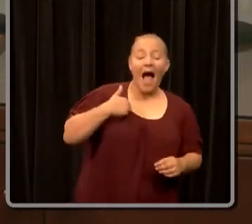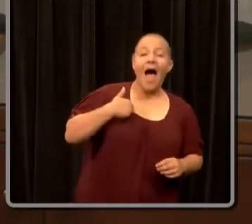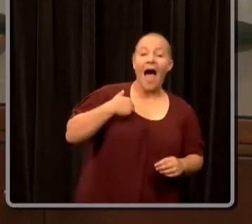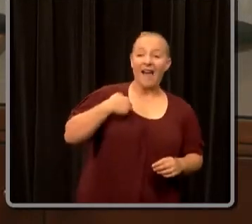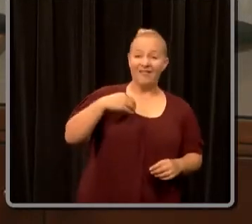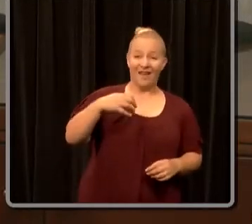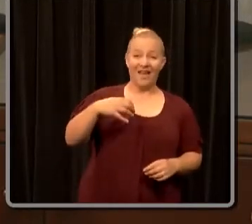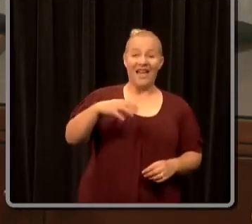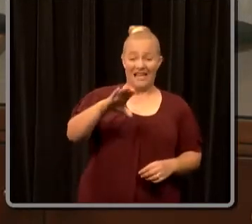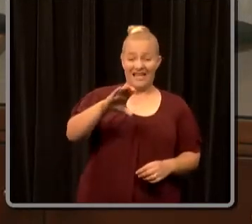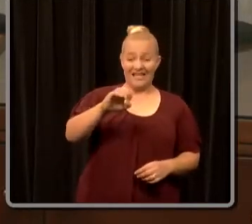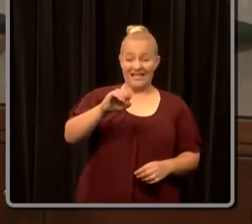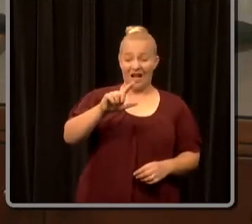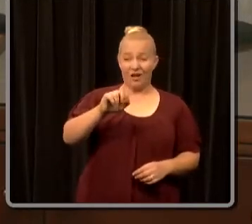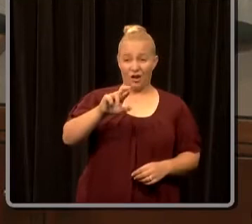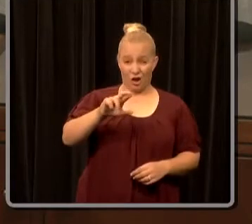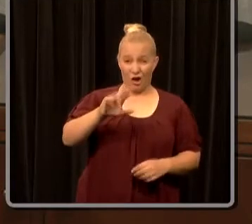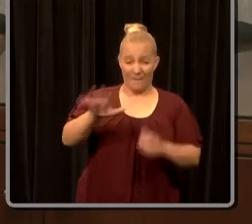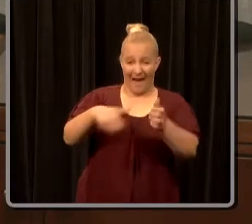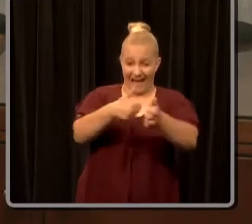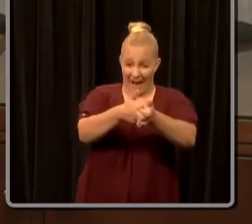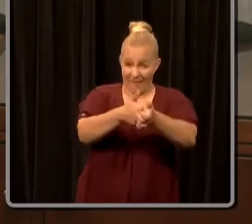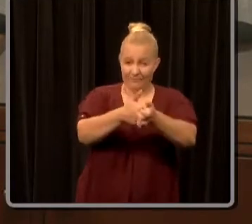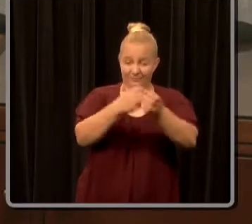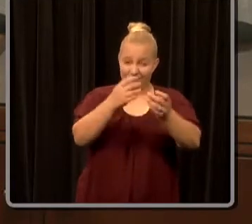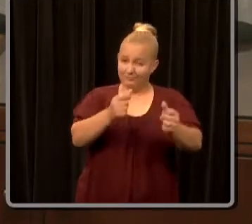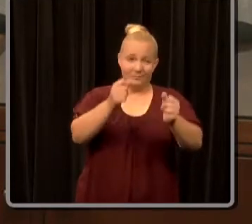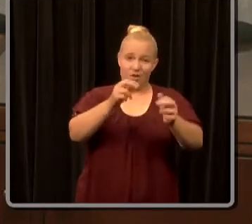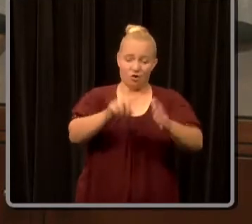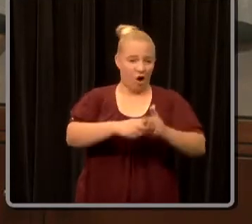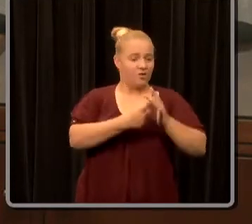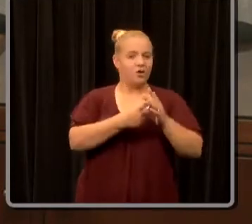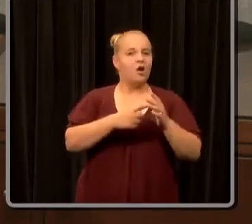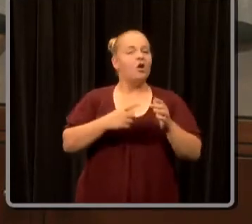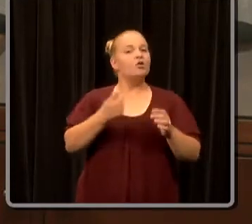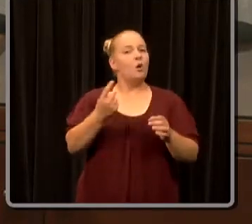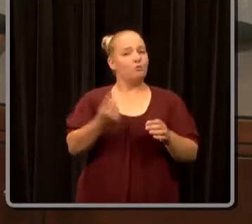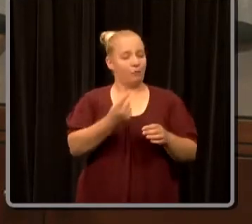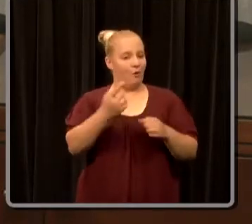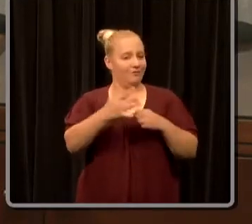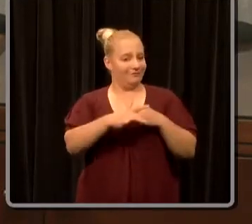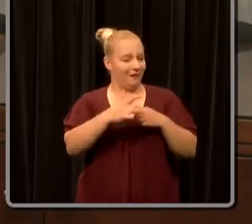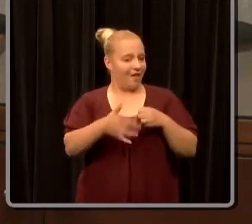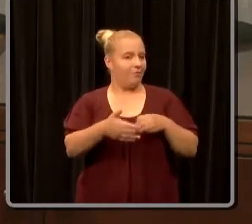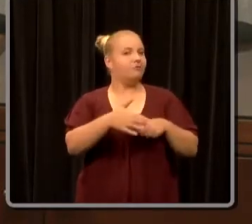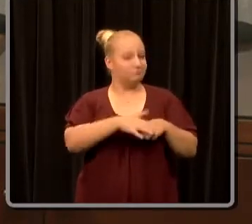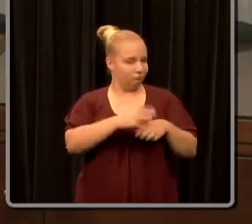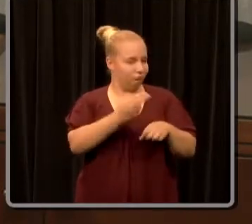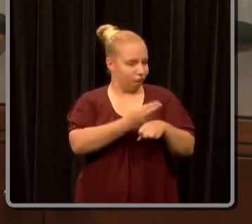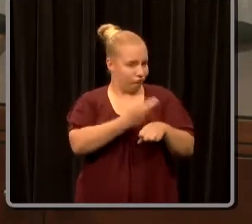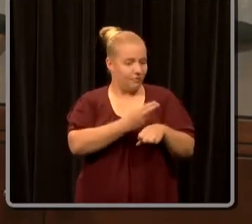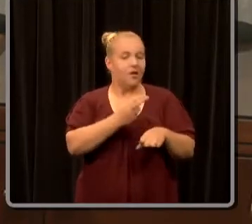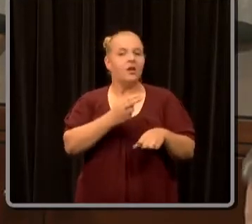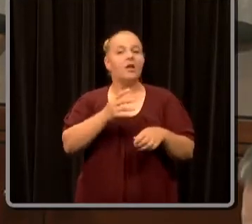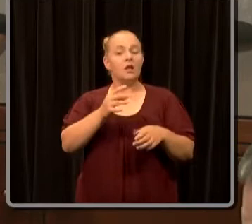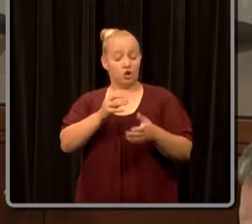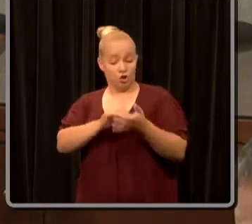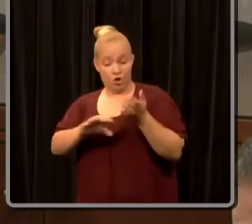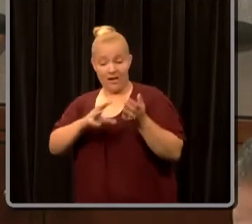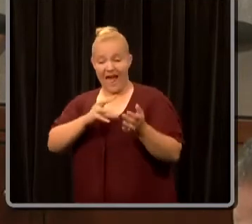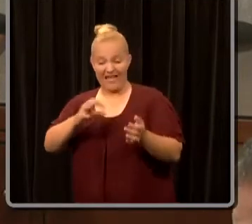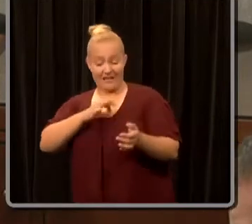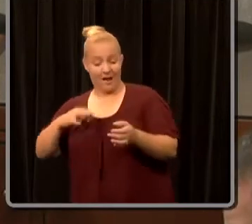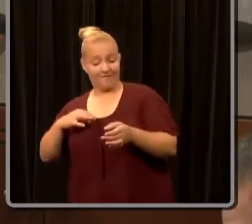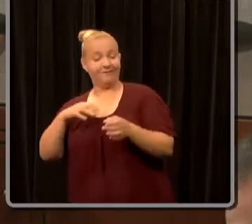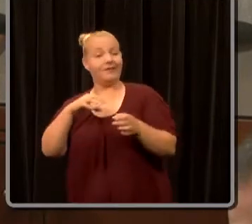backup that kicks in on this product. So there is always coverage in our buildings while we have students and